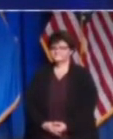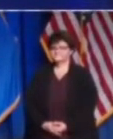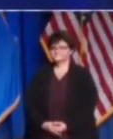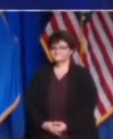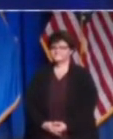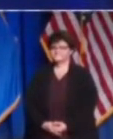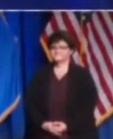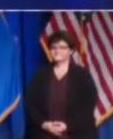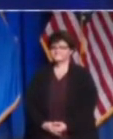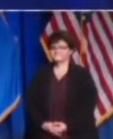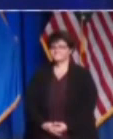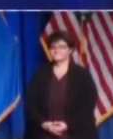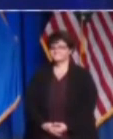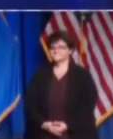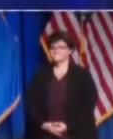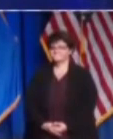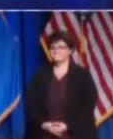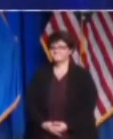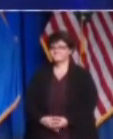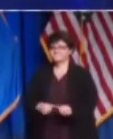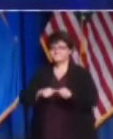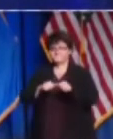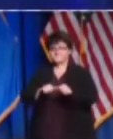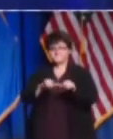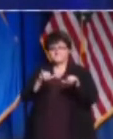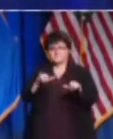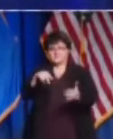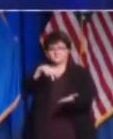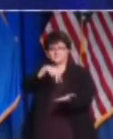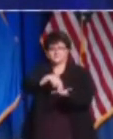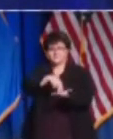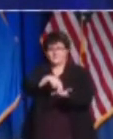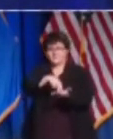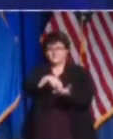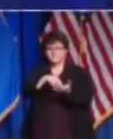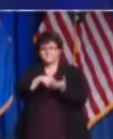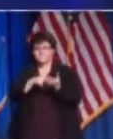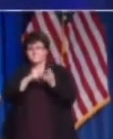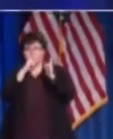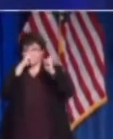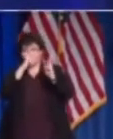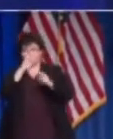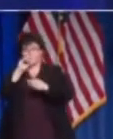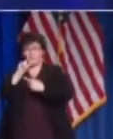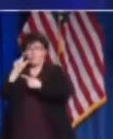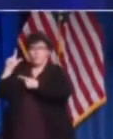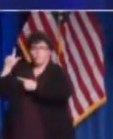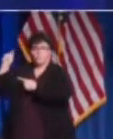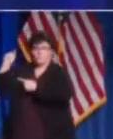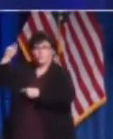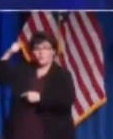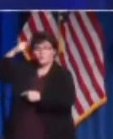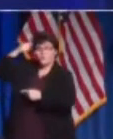Ladies and gentlemen, please remain standing for the invocation by Air Force Chaplain Lieutenant Colonel Eric Wismar.